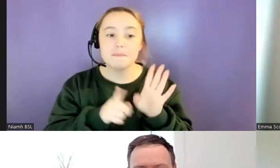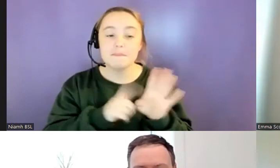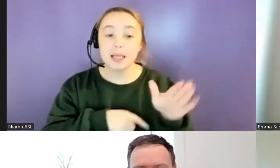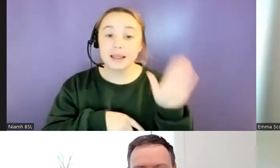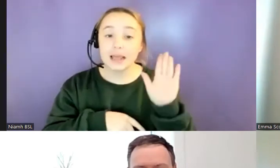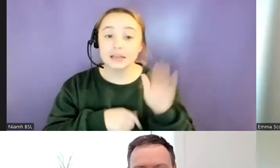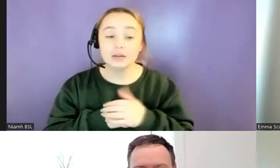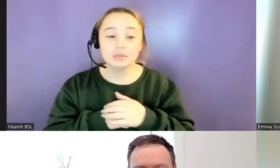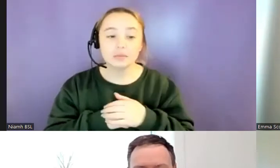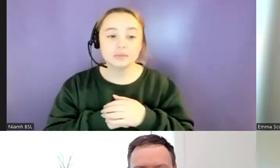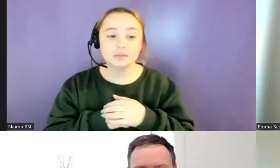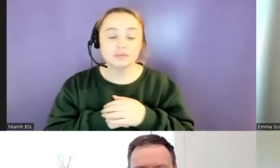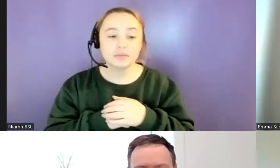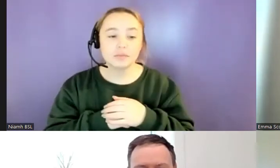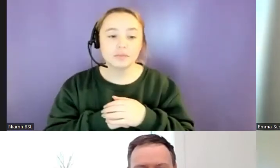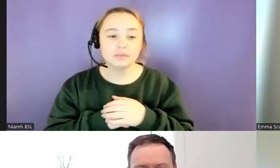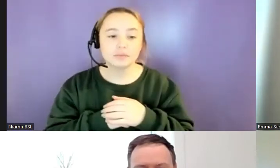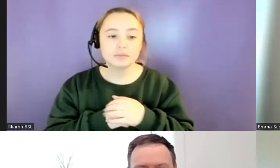on that point?